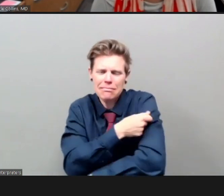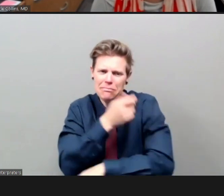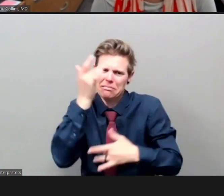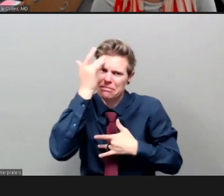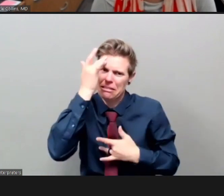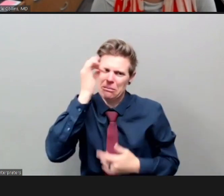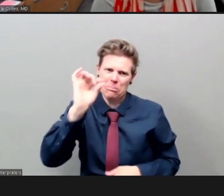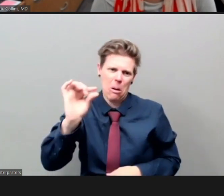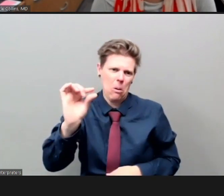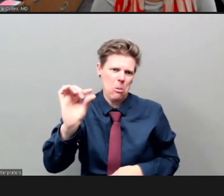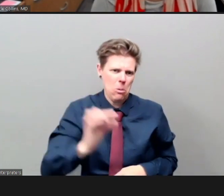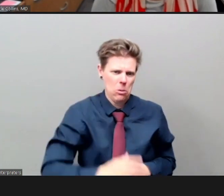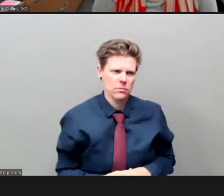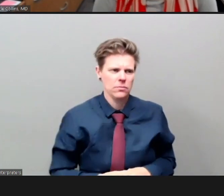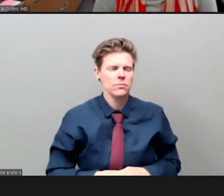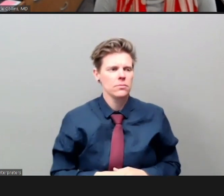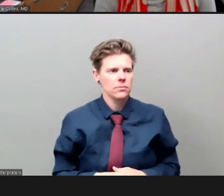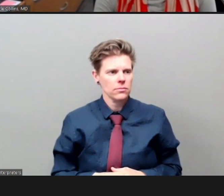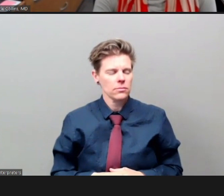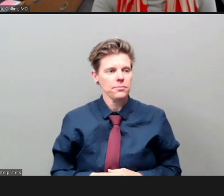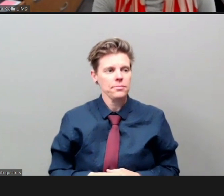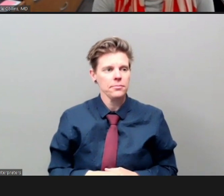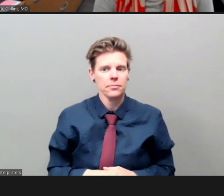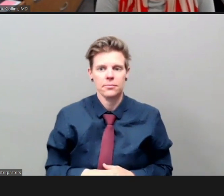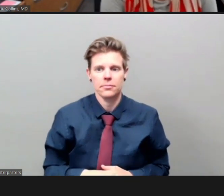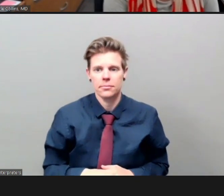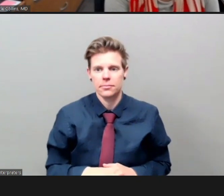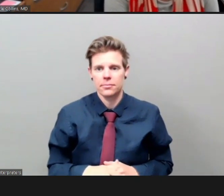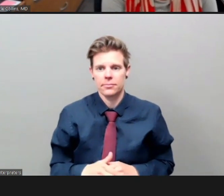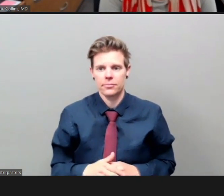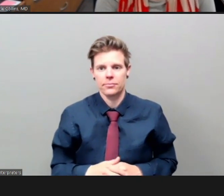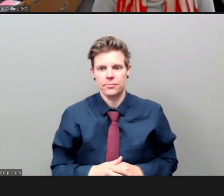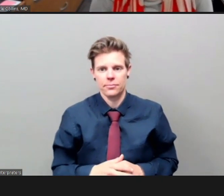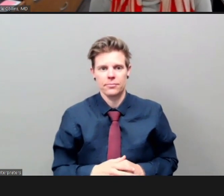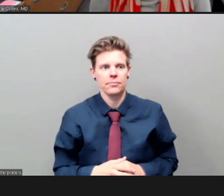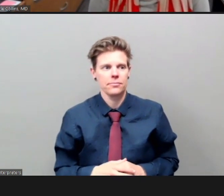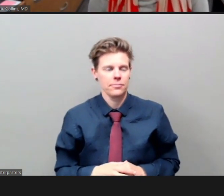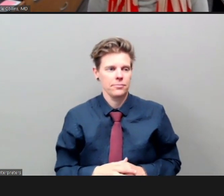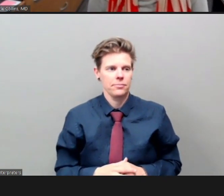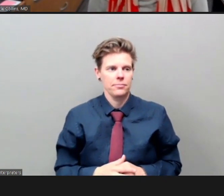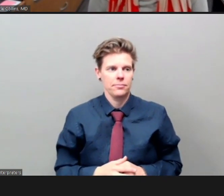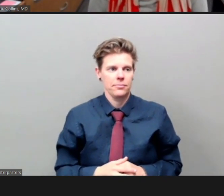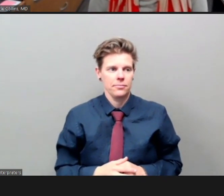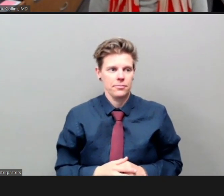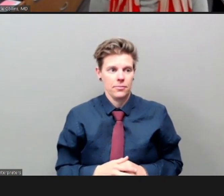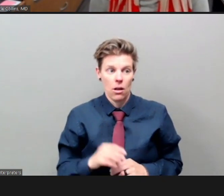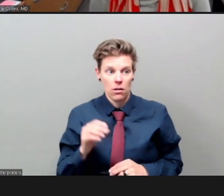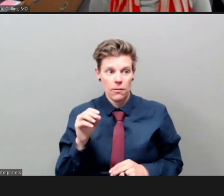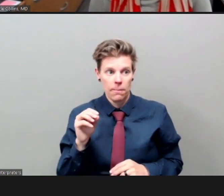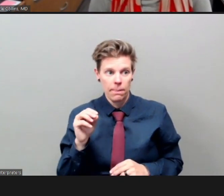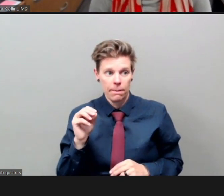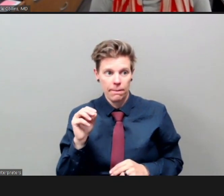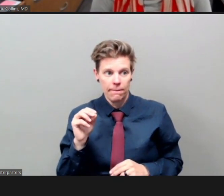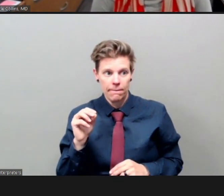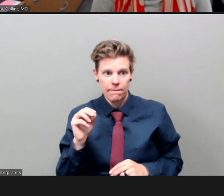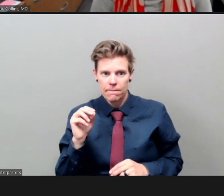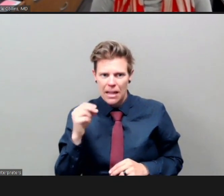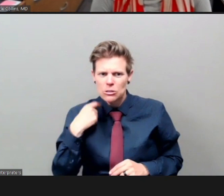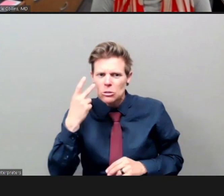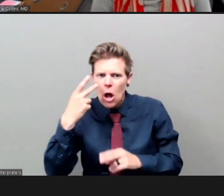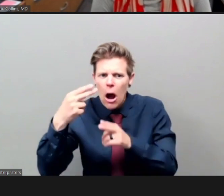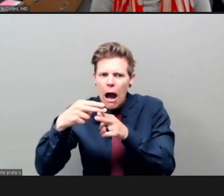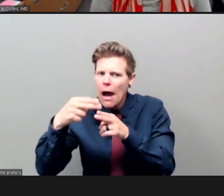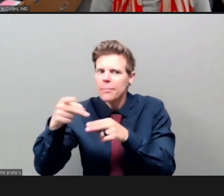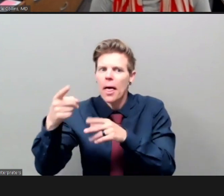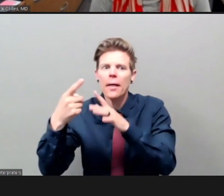Thank you, Secretary. Next, I'll go to, oh, he just disappeared on me. Okay, I'll